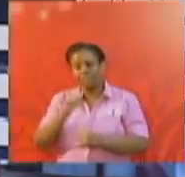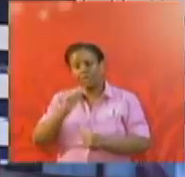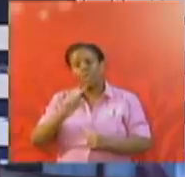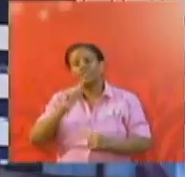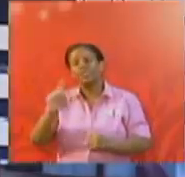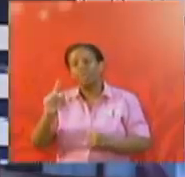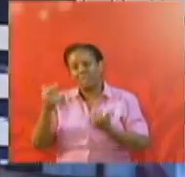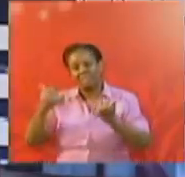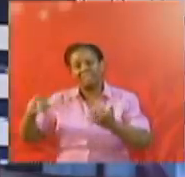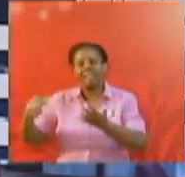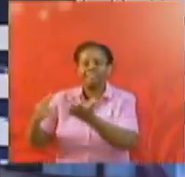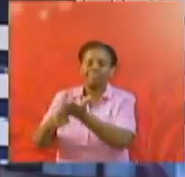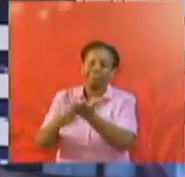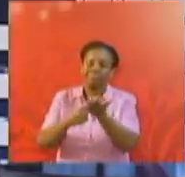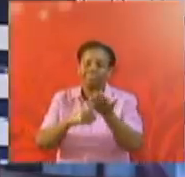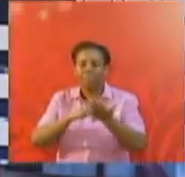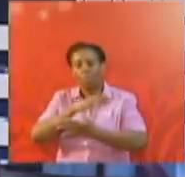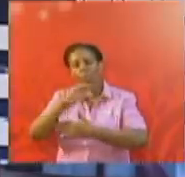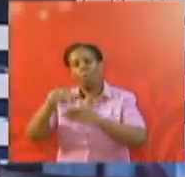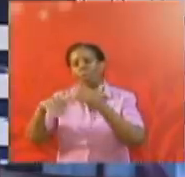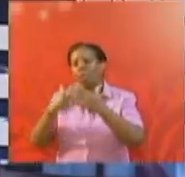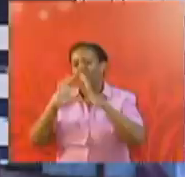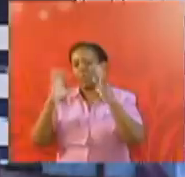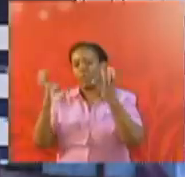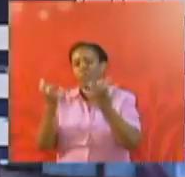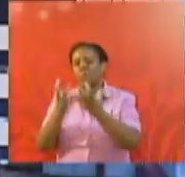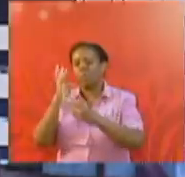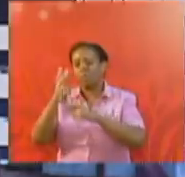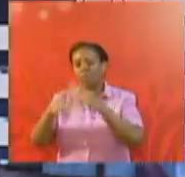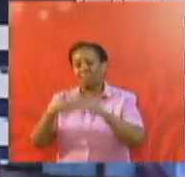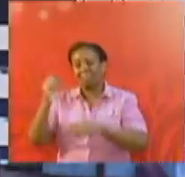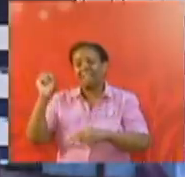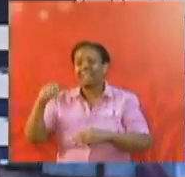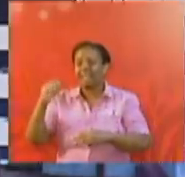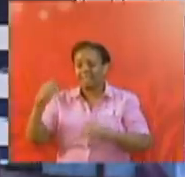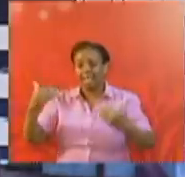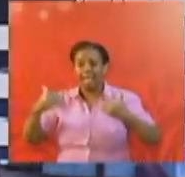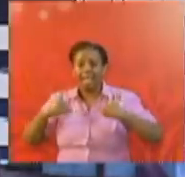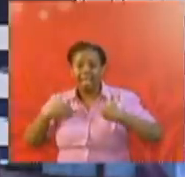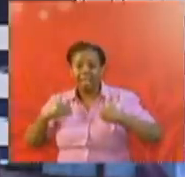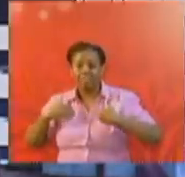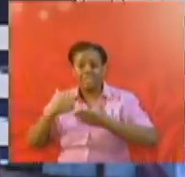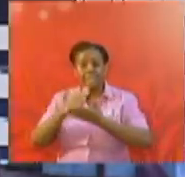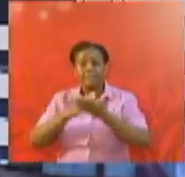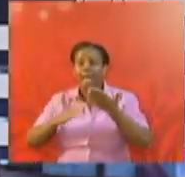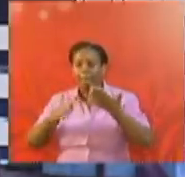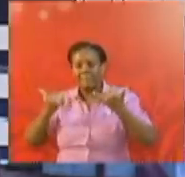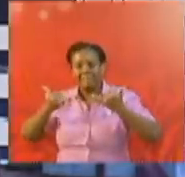But as Dr. Hines was alluding to, there are some anecdotal cases where people do have some respiratory problems.